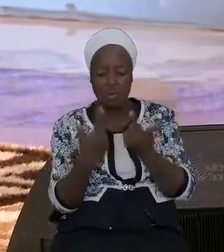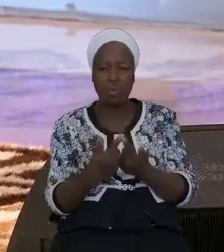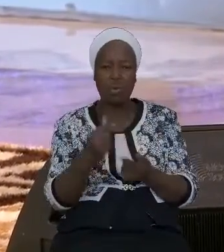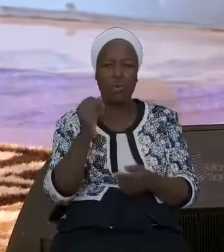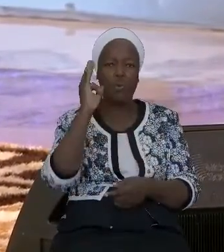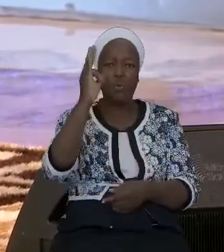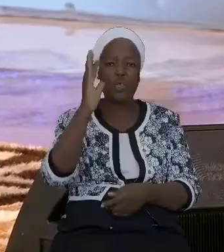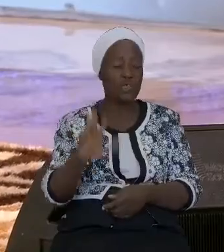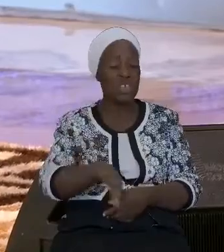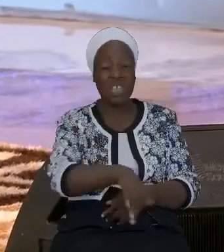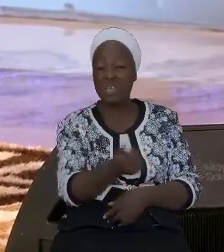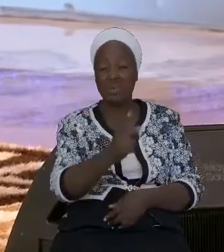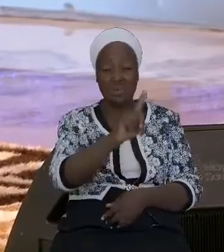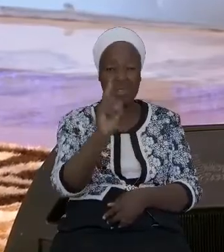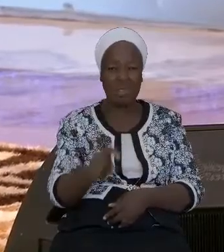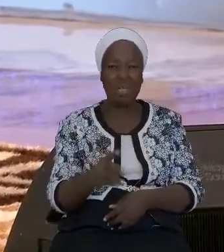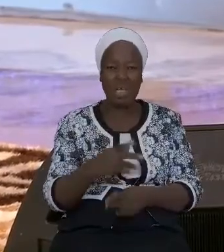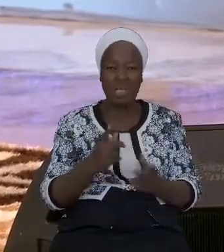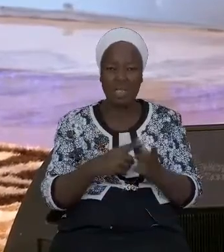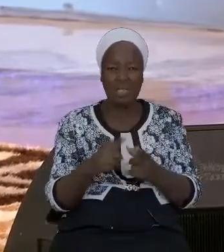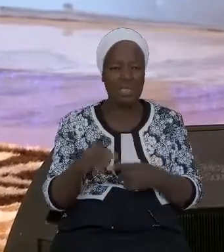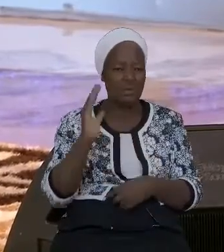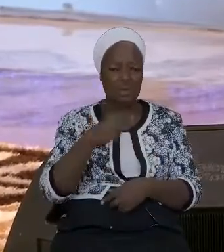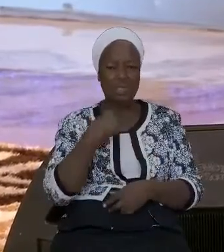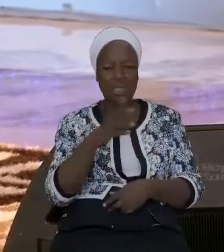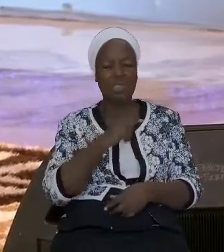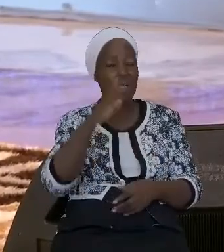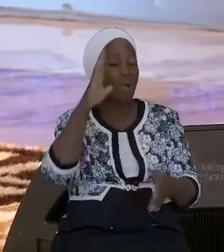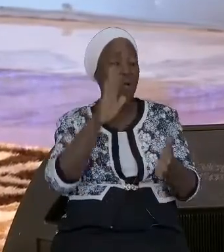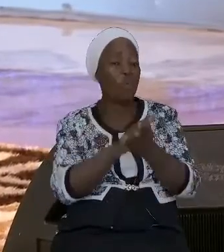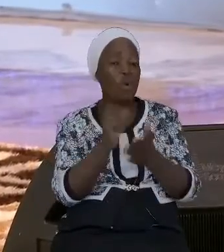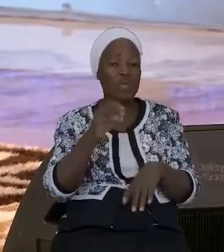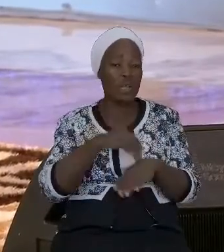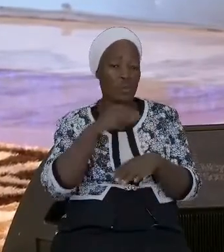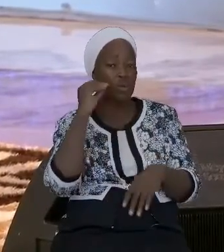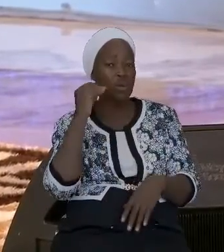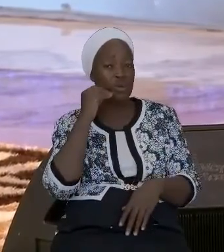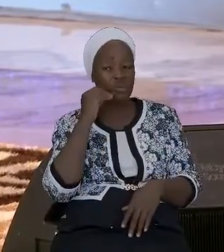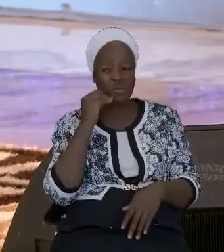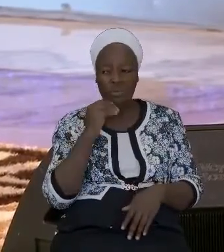any question. And they will tell their wives, if you